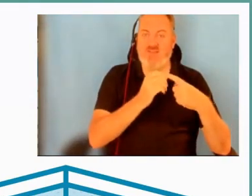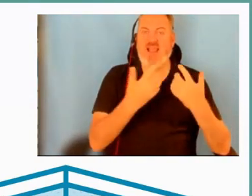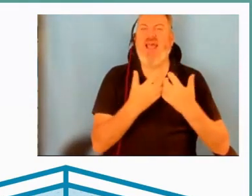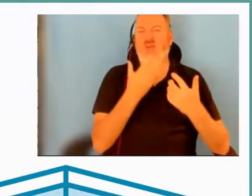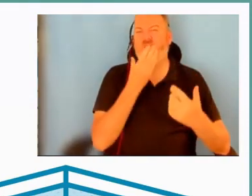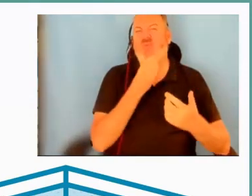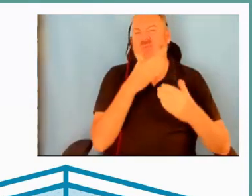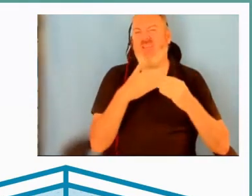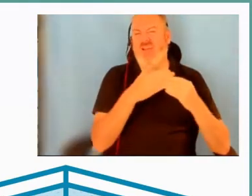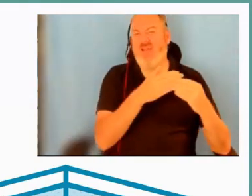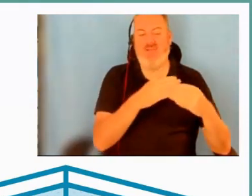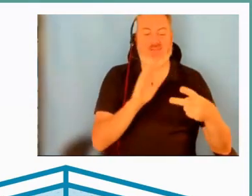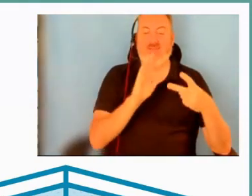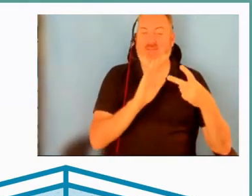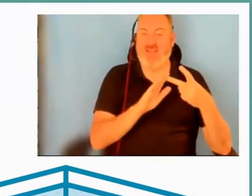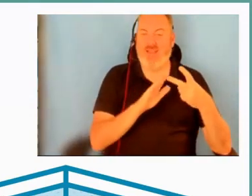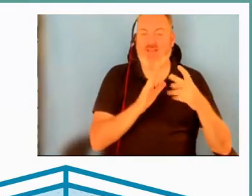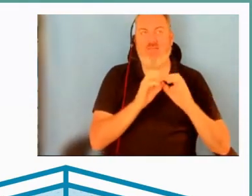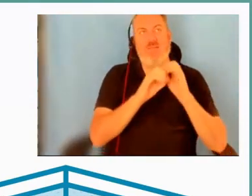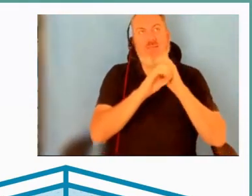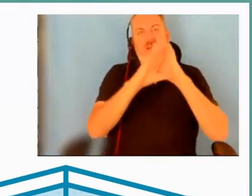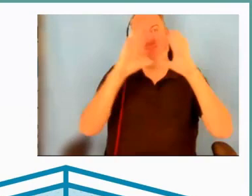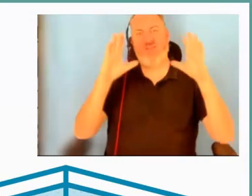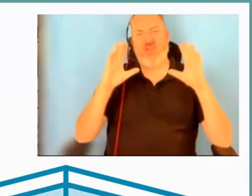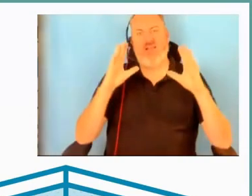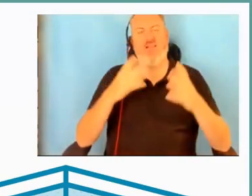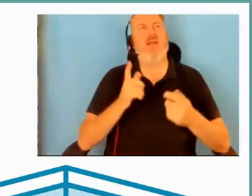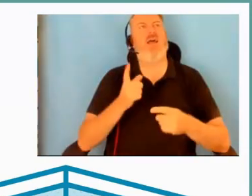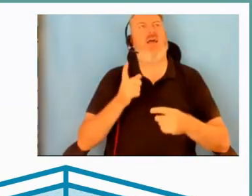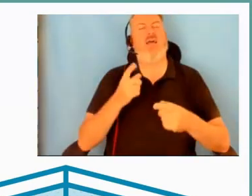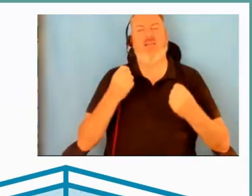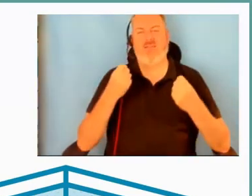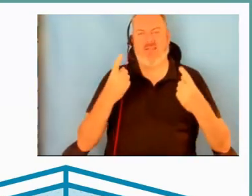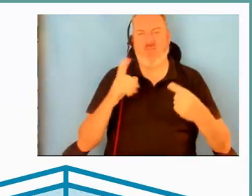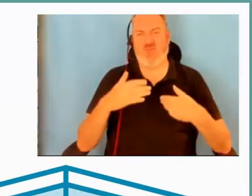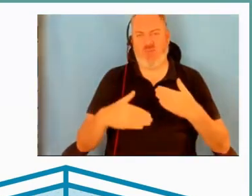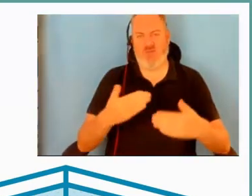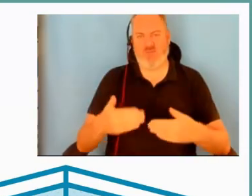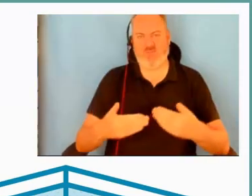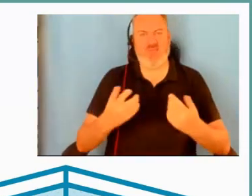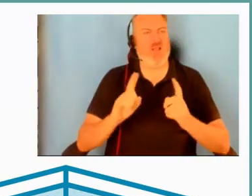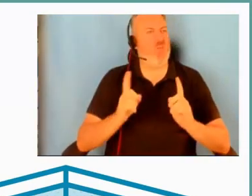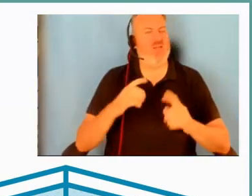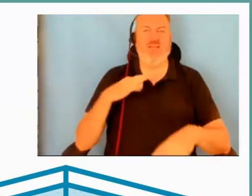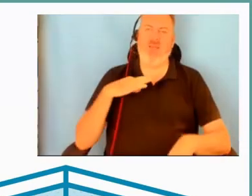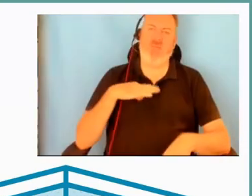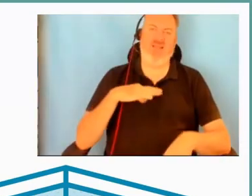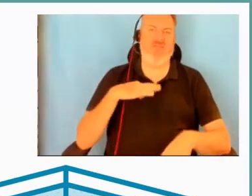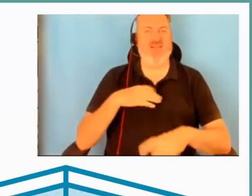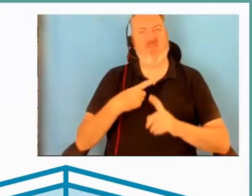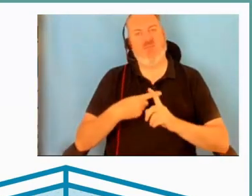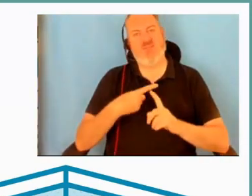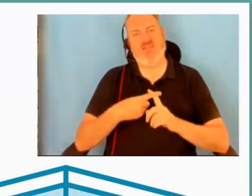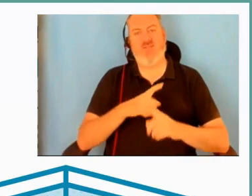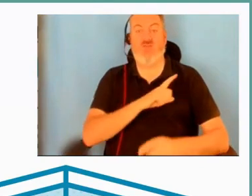guide. The second one is the big picture. So it lets you know the benefits of digital health and well-being, who can